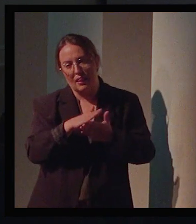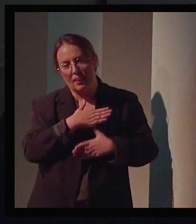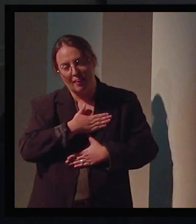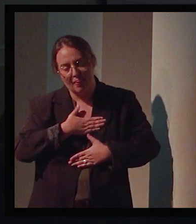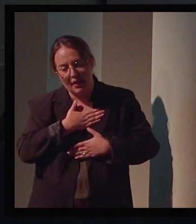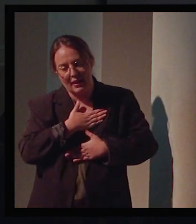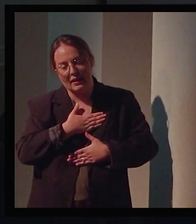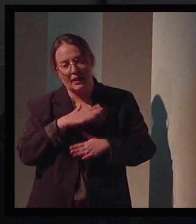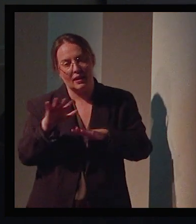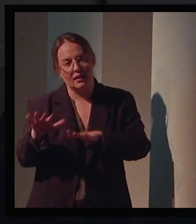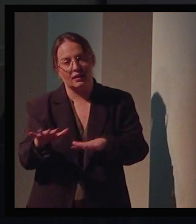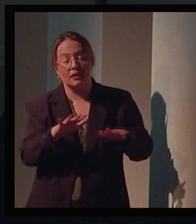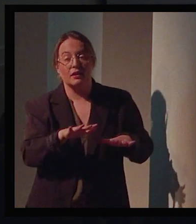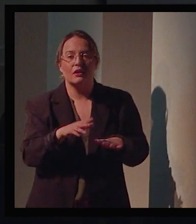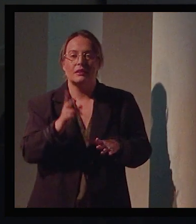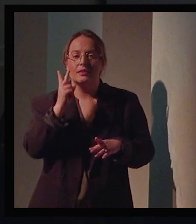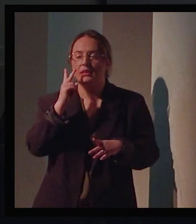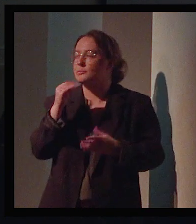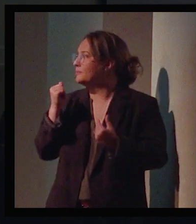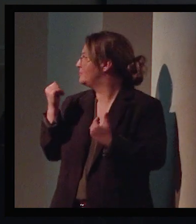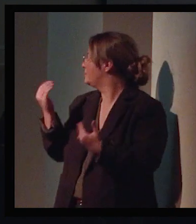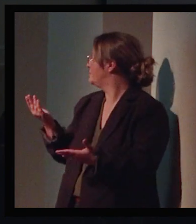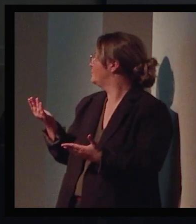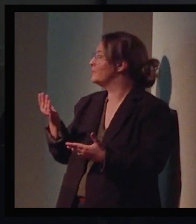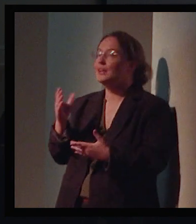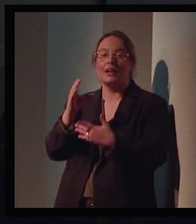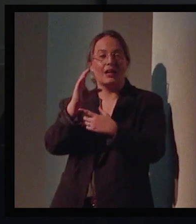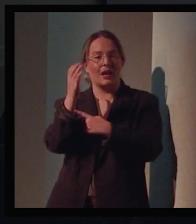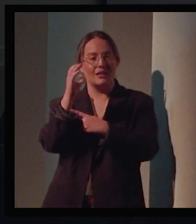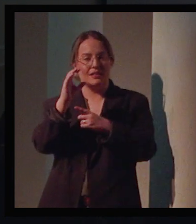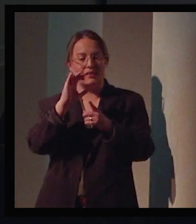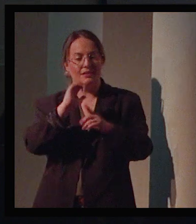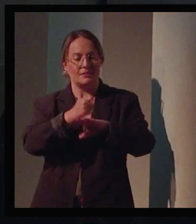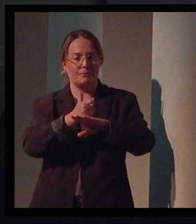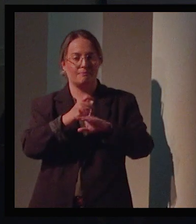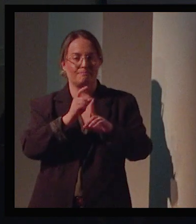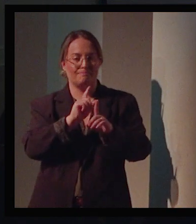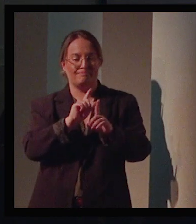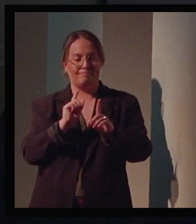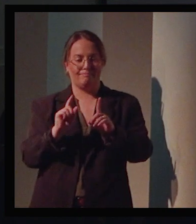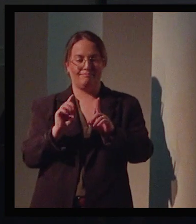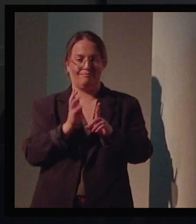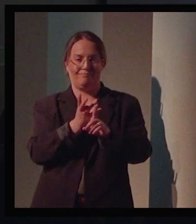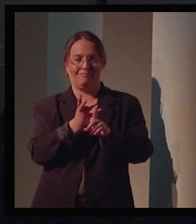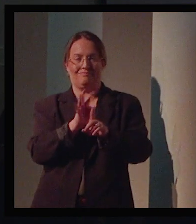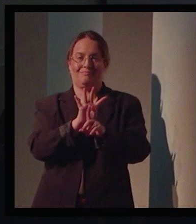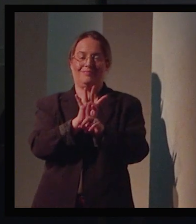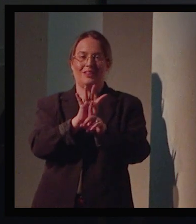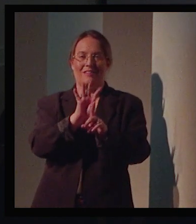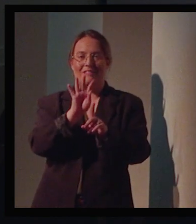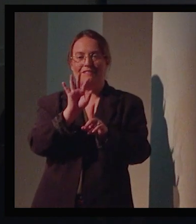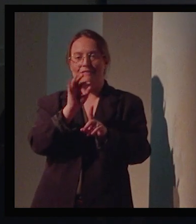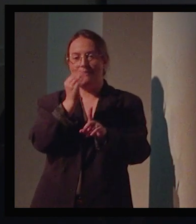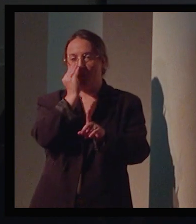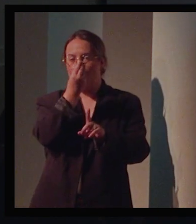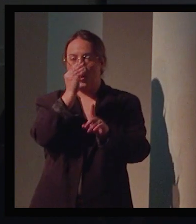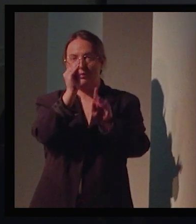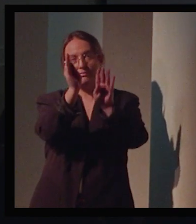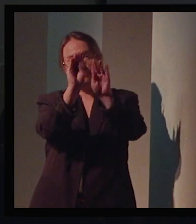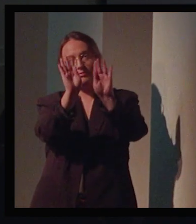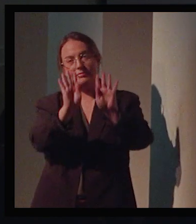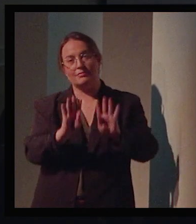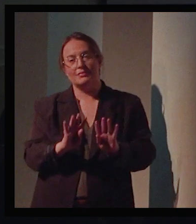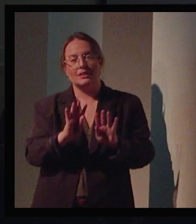this portrait are the artist's cousins, who pose together in a room well appointed with floral upholstery, a piano and